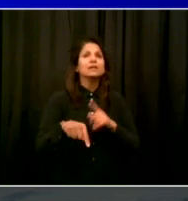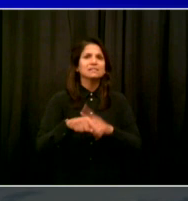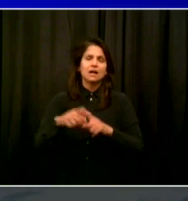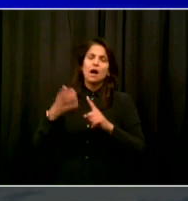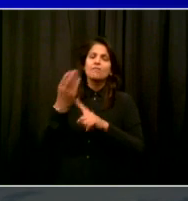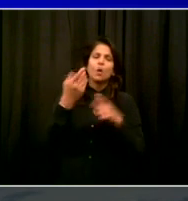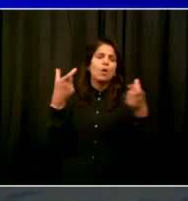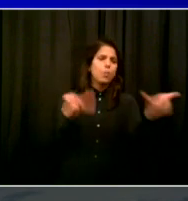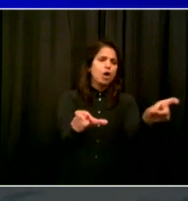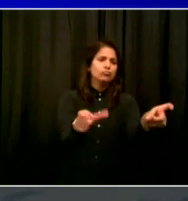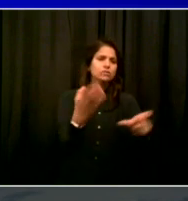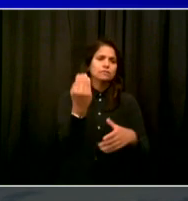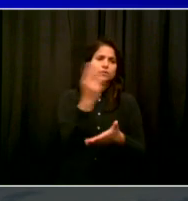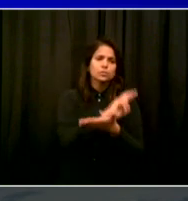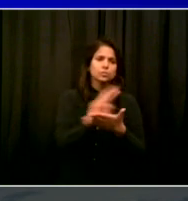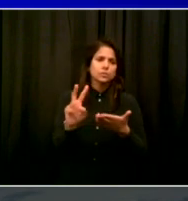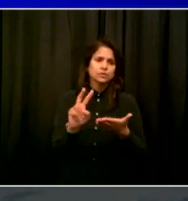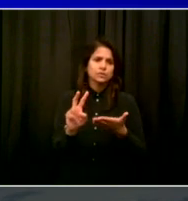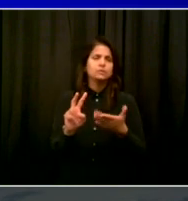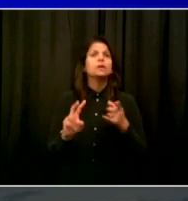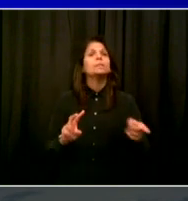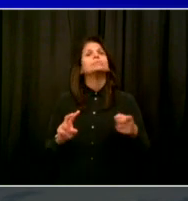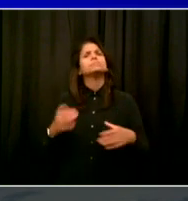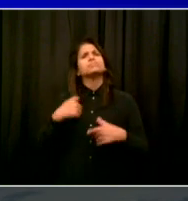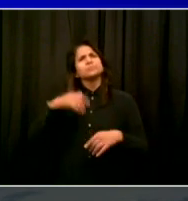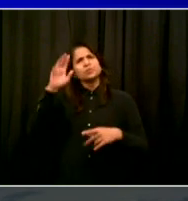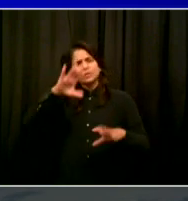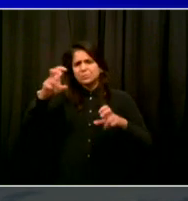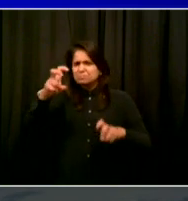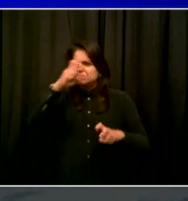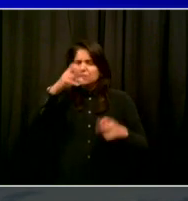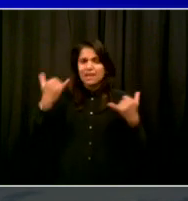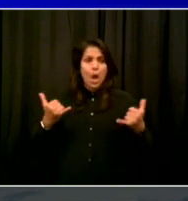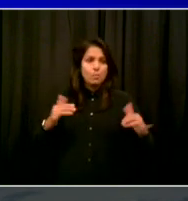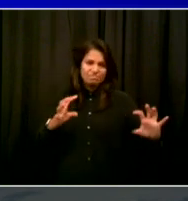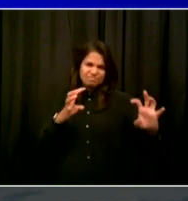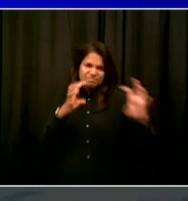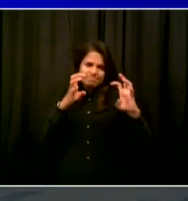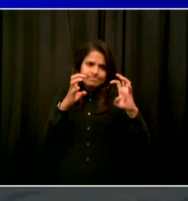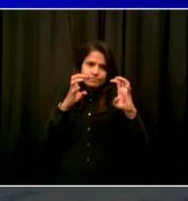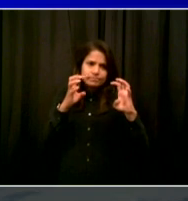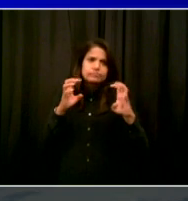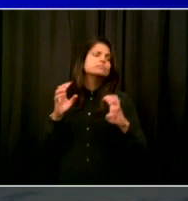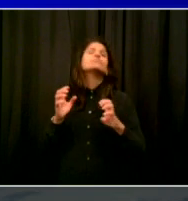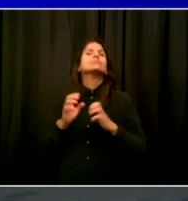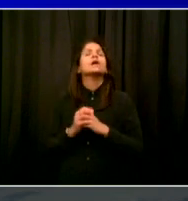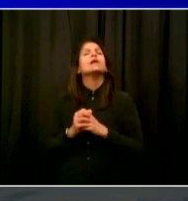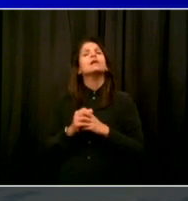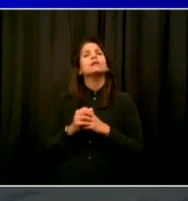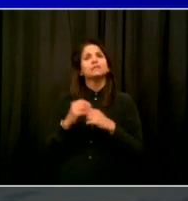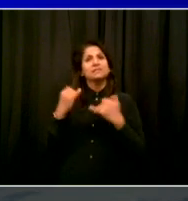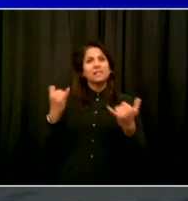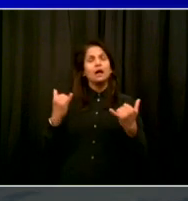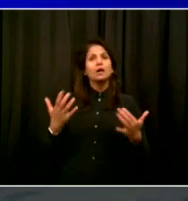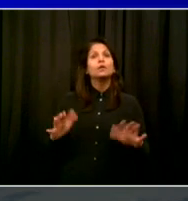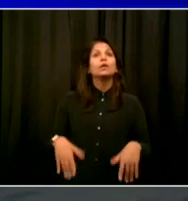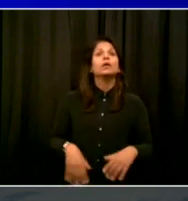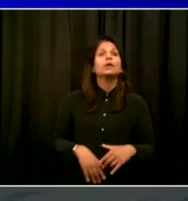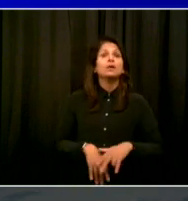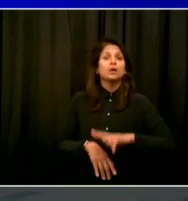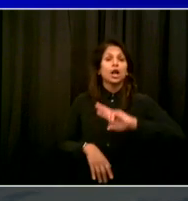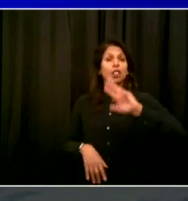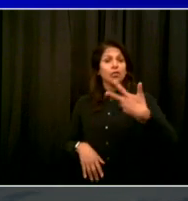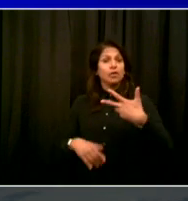power to stop a second wave from hitting us here. Okay, now let's talk about the daily indicators, and it will be quite clear